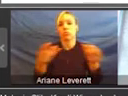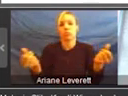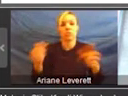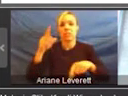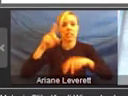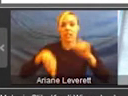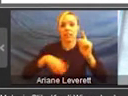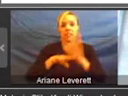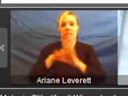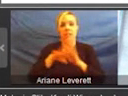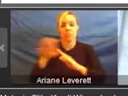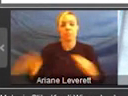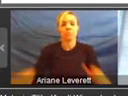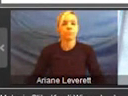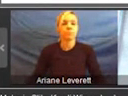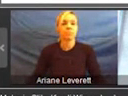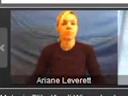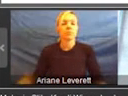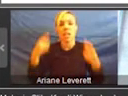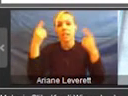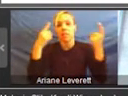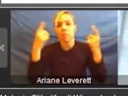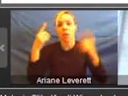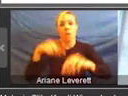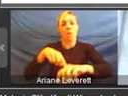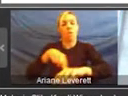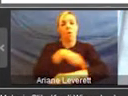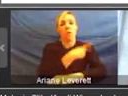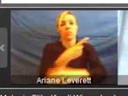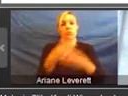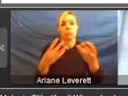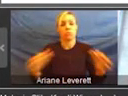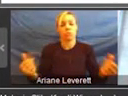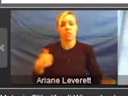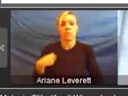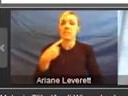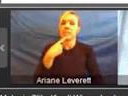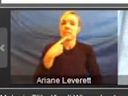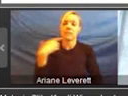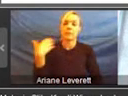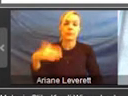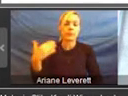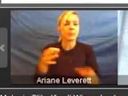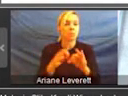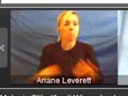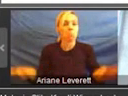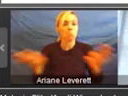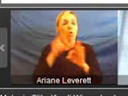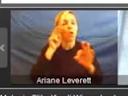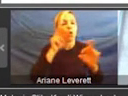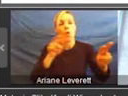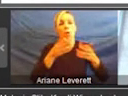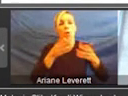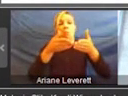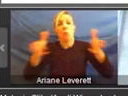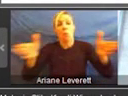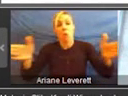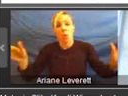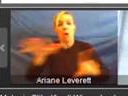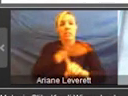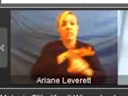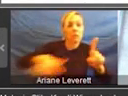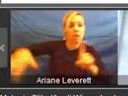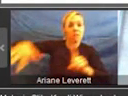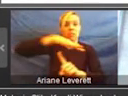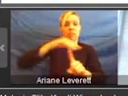long-term solutions, I would also say it is very important to look at the broader context. If a school in an